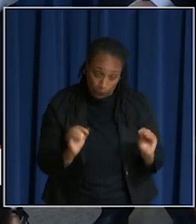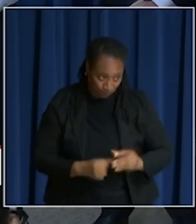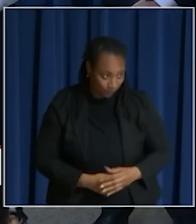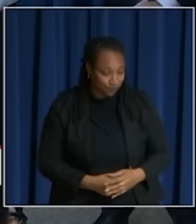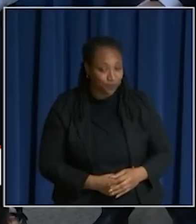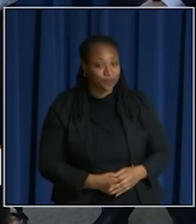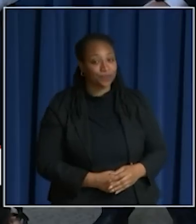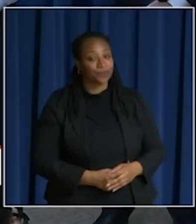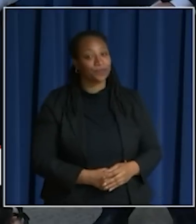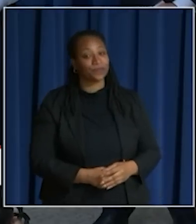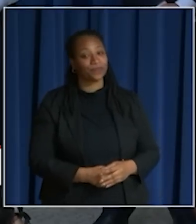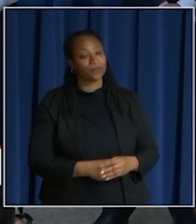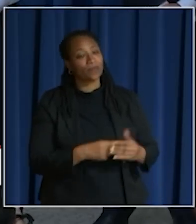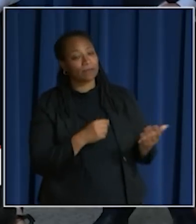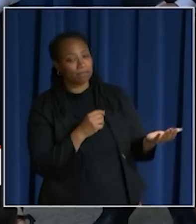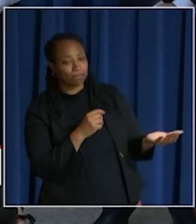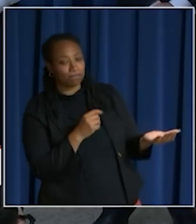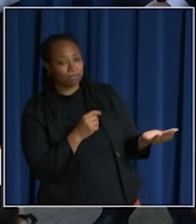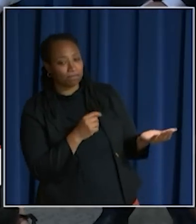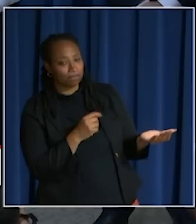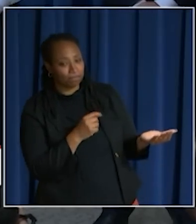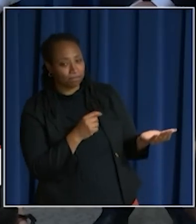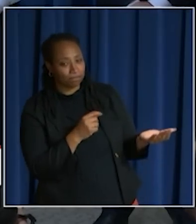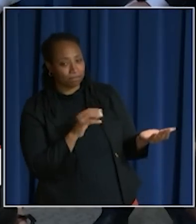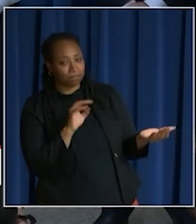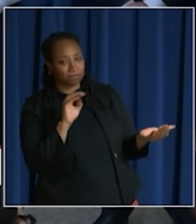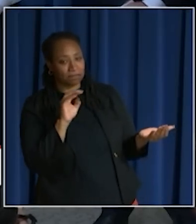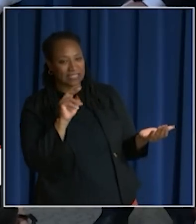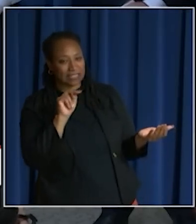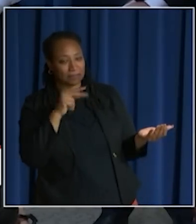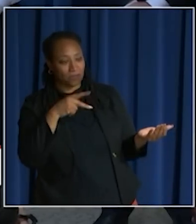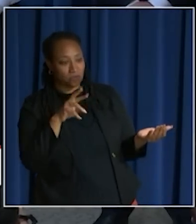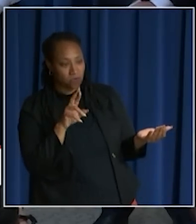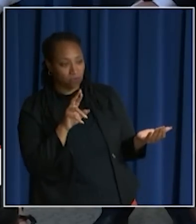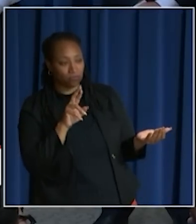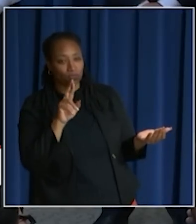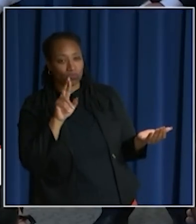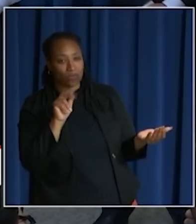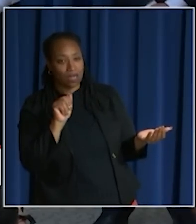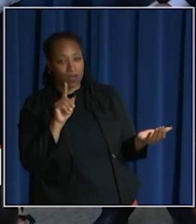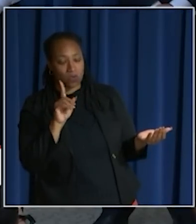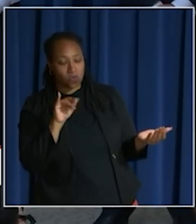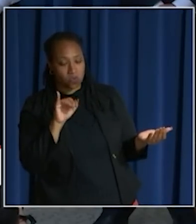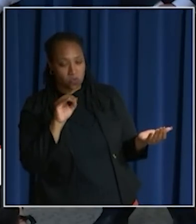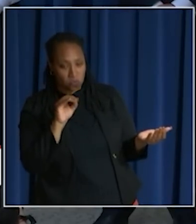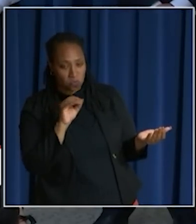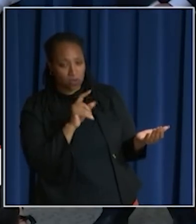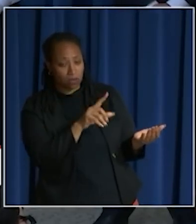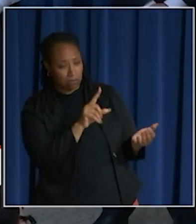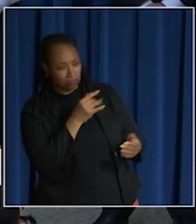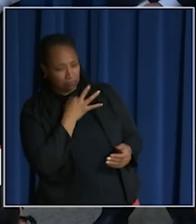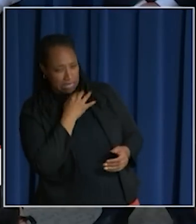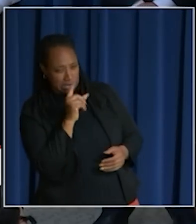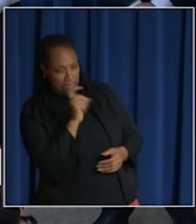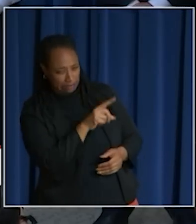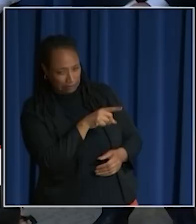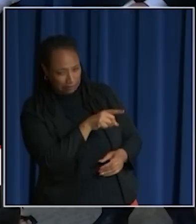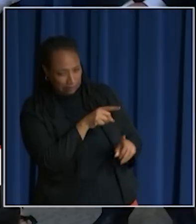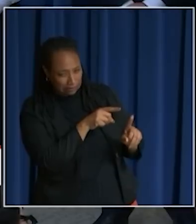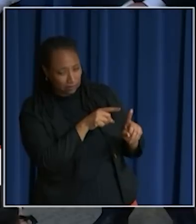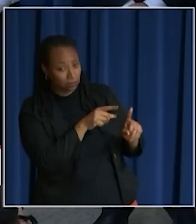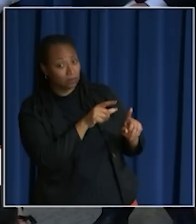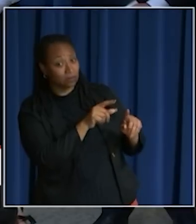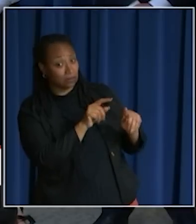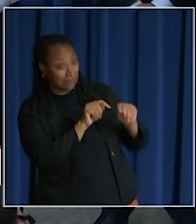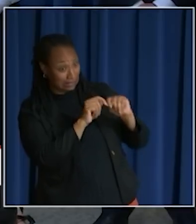chief are talking about partnerships with the federal partners who are coming in. The president is talking about a